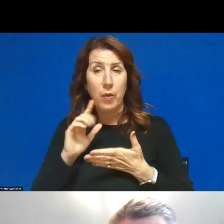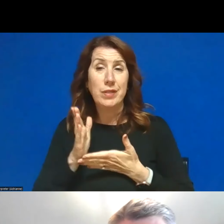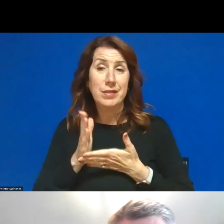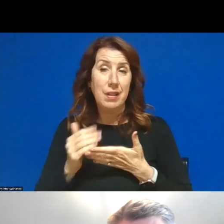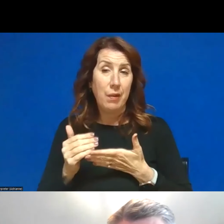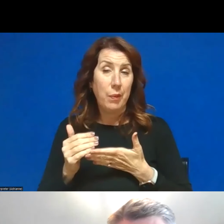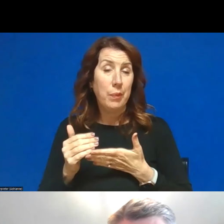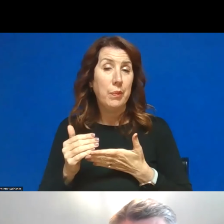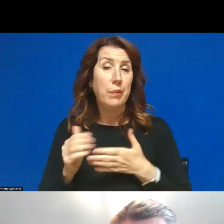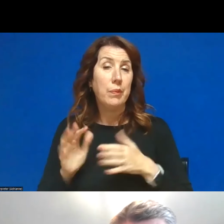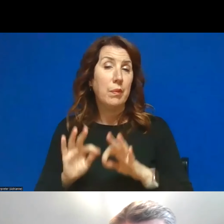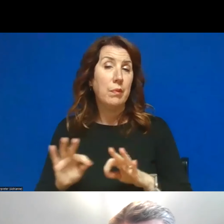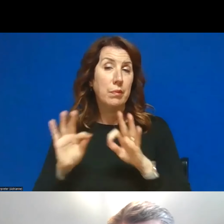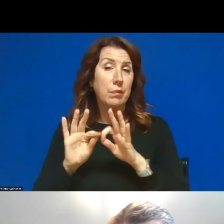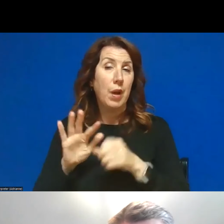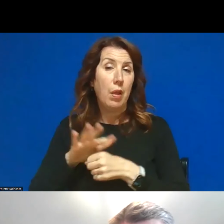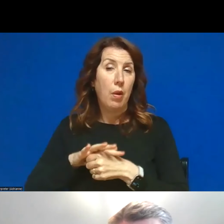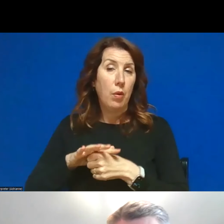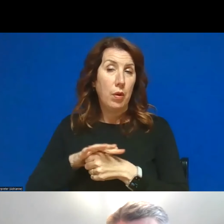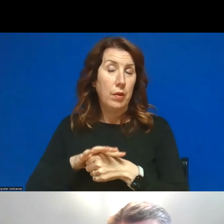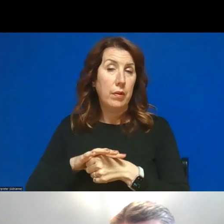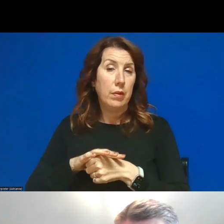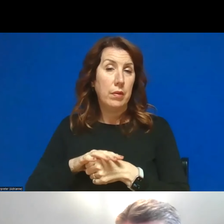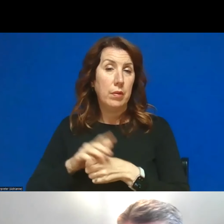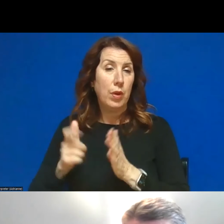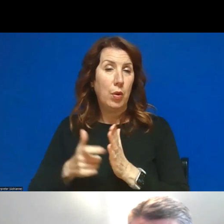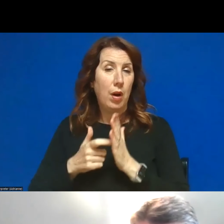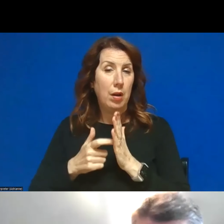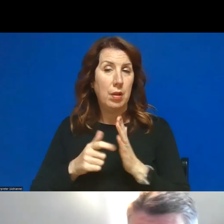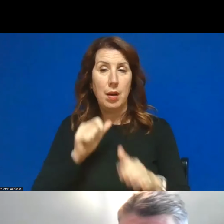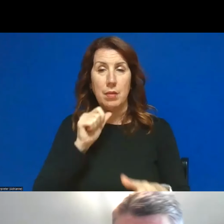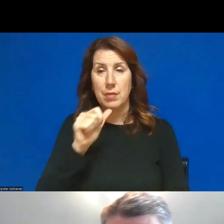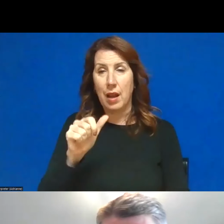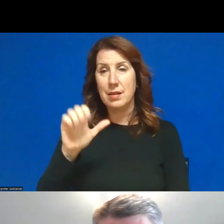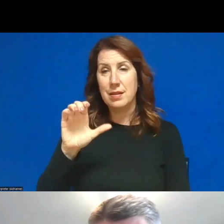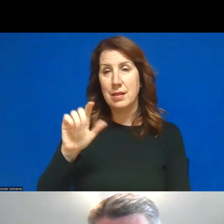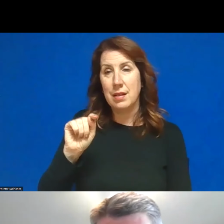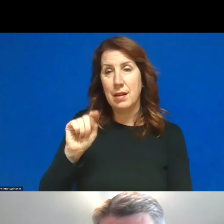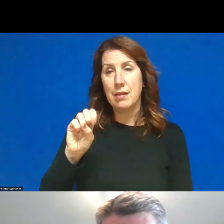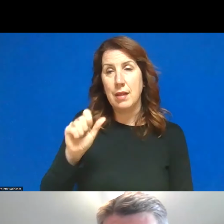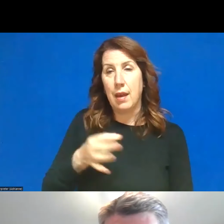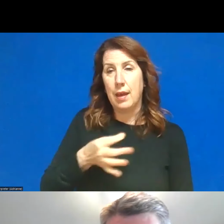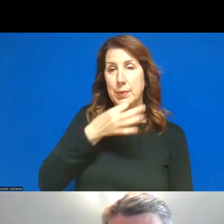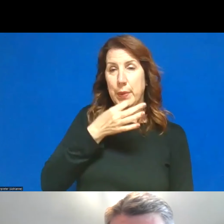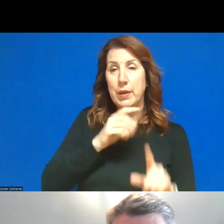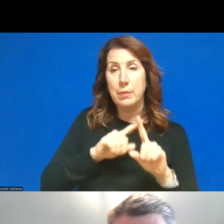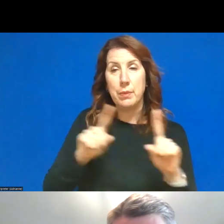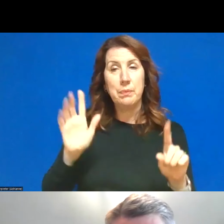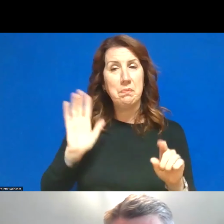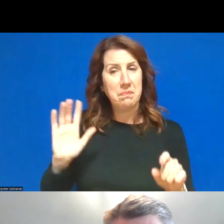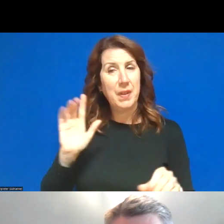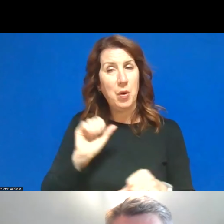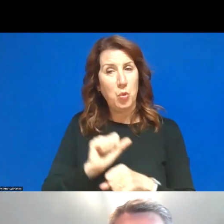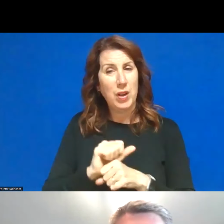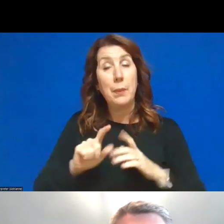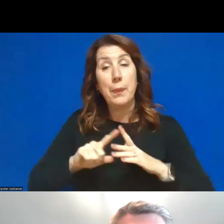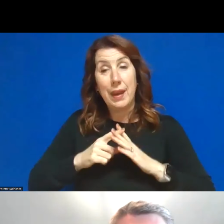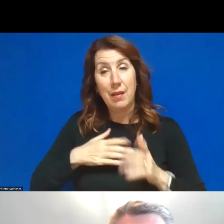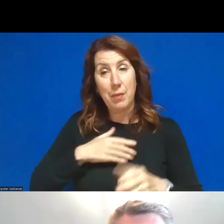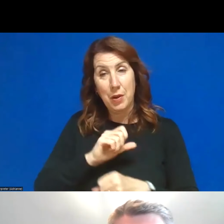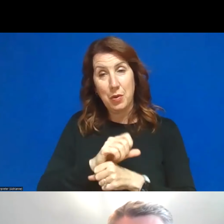PUC and local requirements and fees. I'm not a CTSA expert. I did actually work for CTSA early in my career,